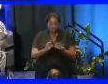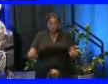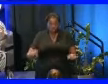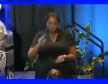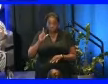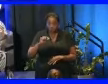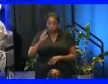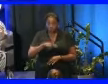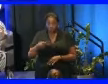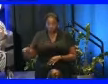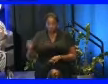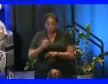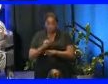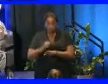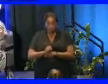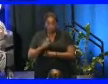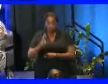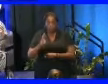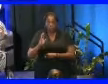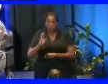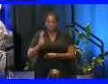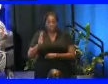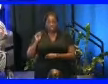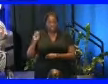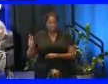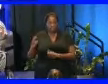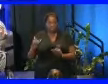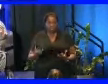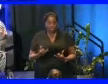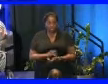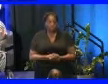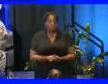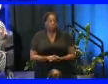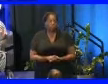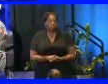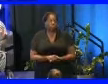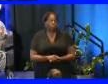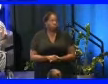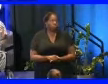in 2022. I'm working on a bachelor's in social work at the moment. All right, all right. Yeah,